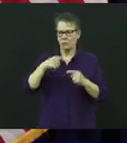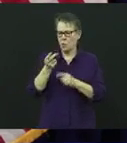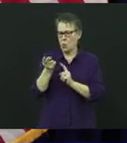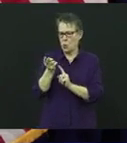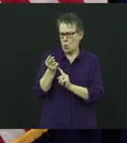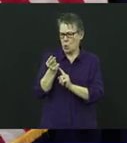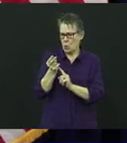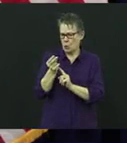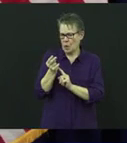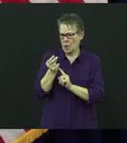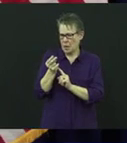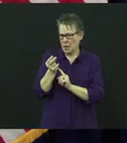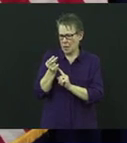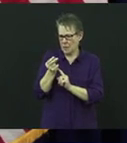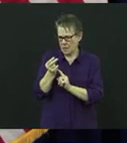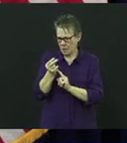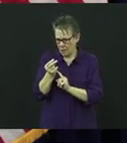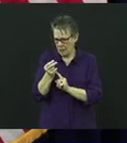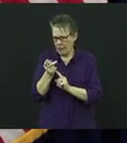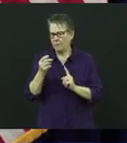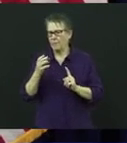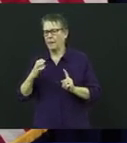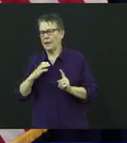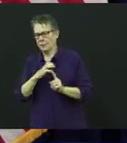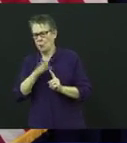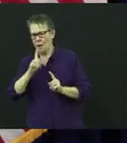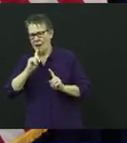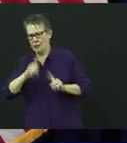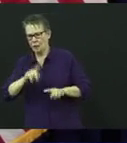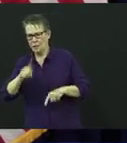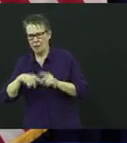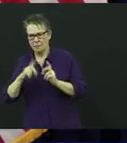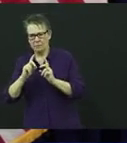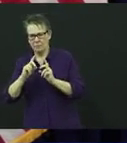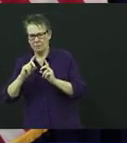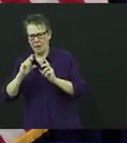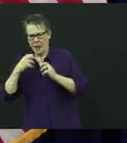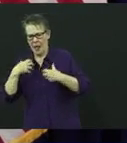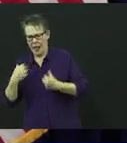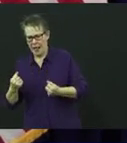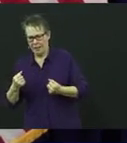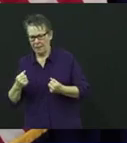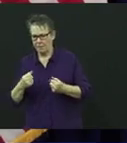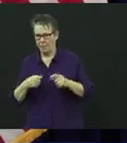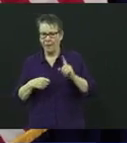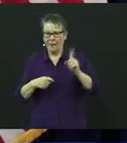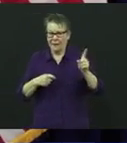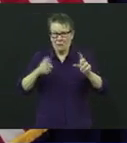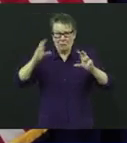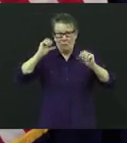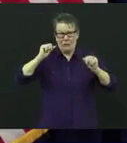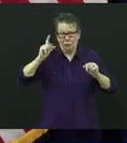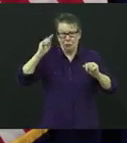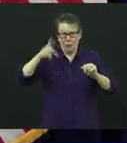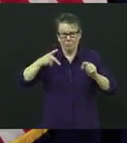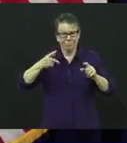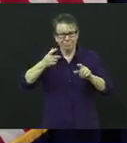And if the president of the United States says X, it has a huge impact. To the best of my knowledge, other